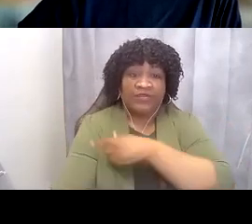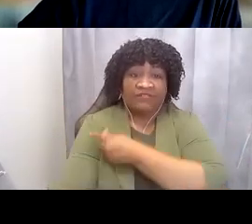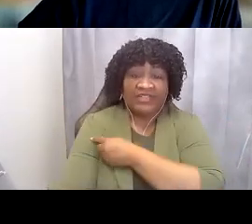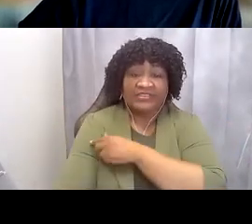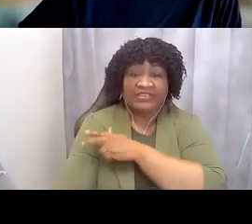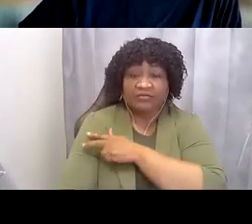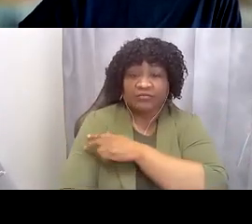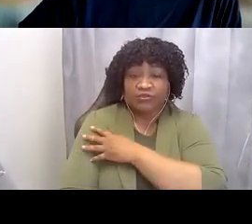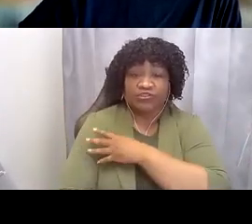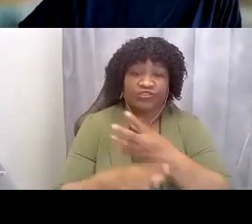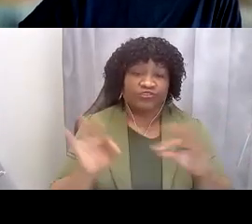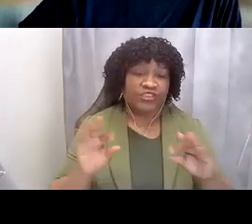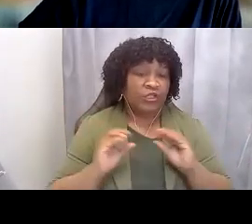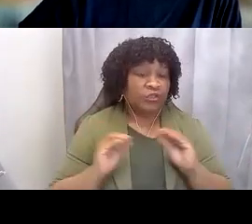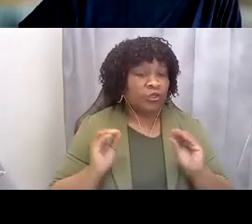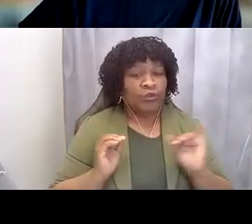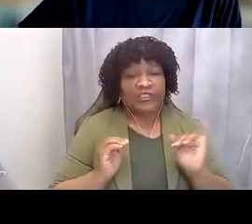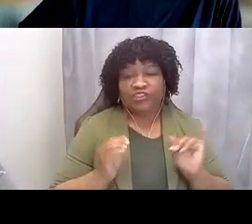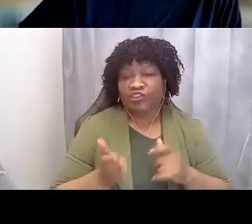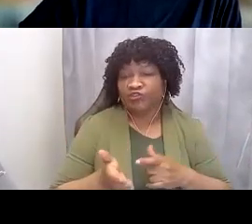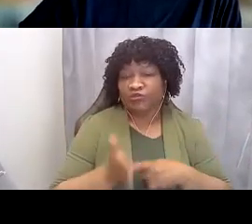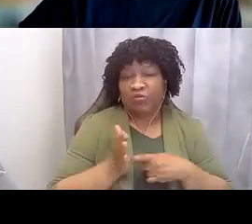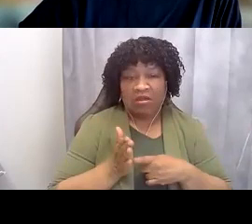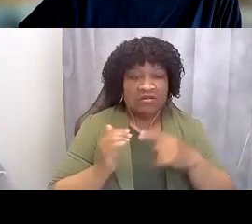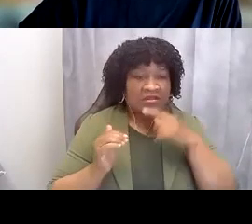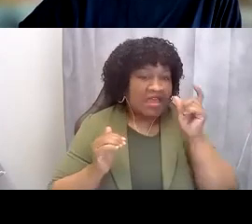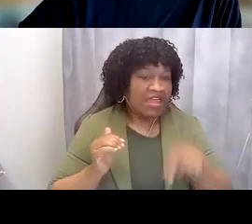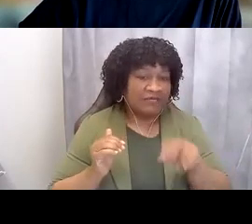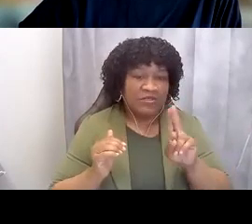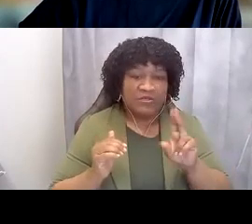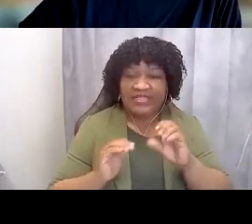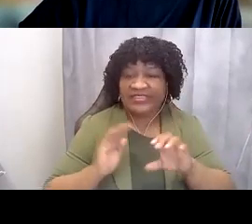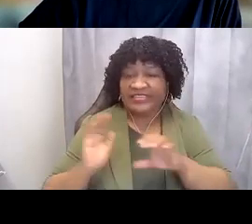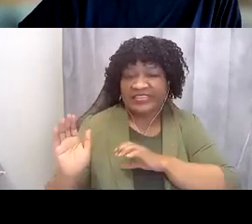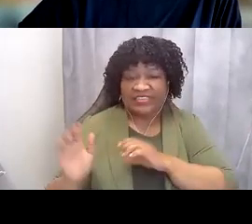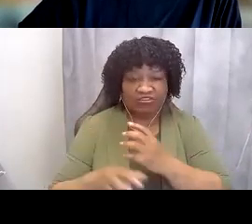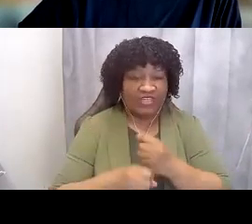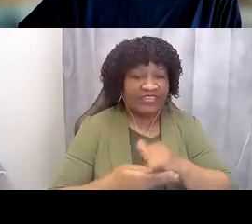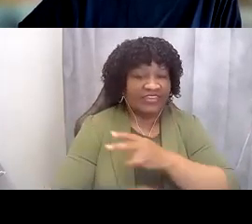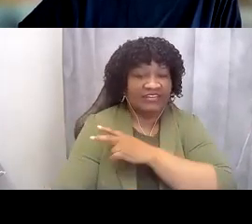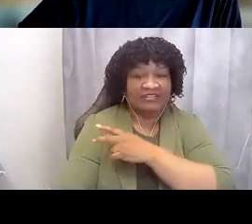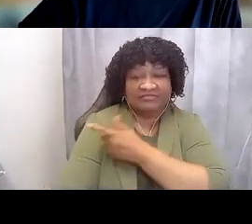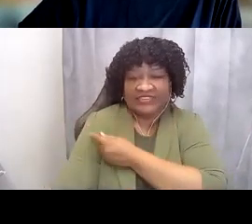are free, no insurance is required. You don't have to be a US citizen to get it.